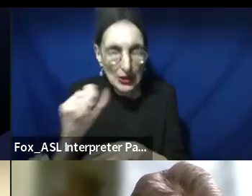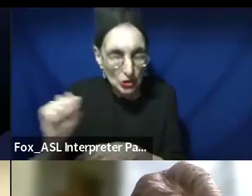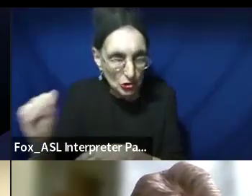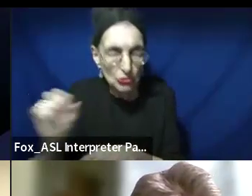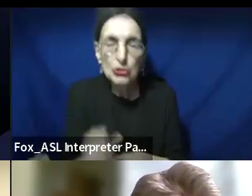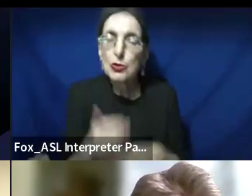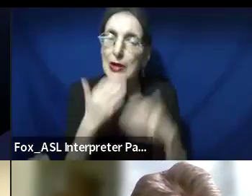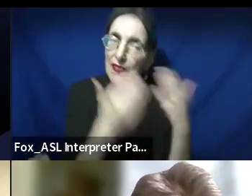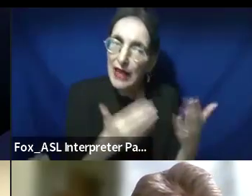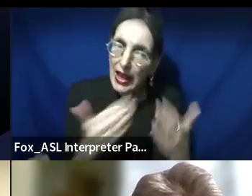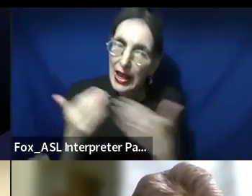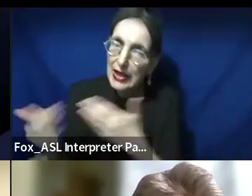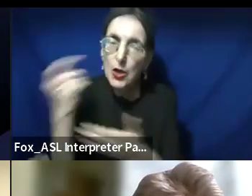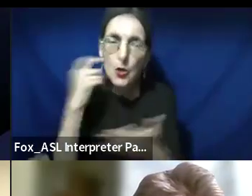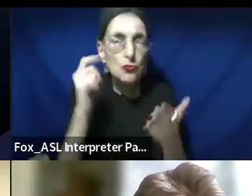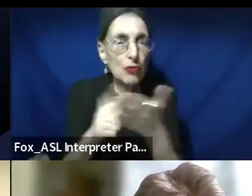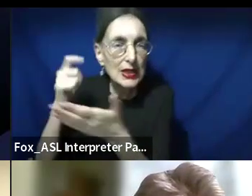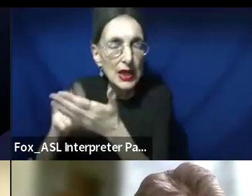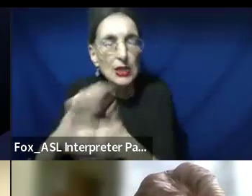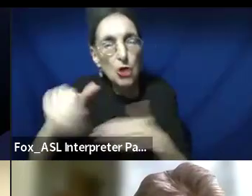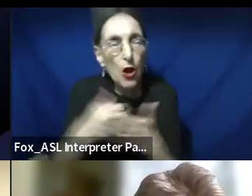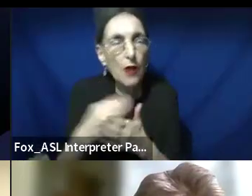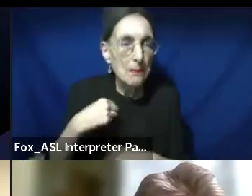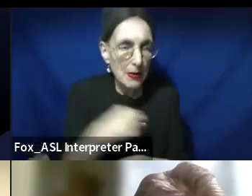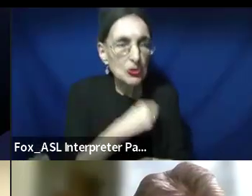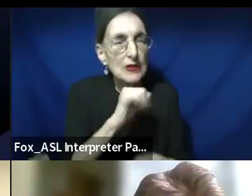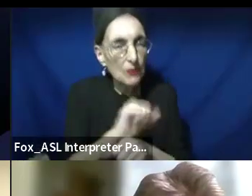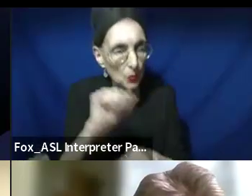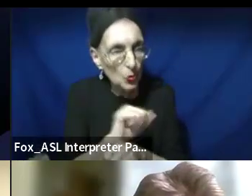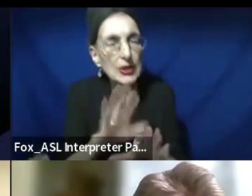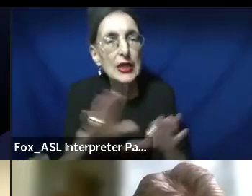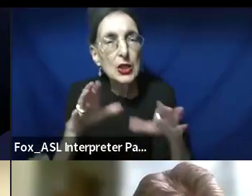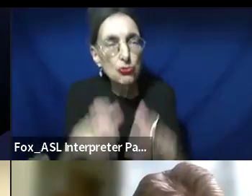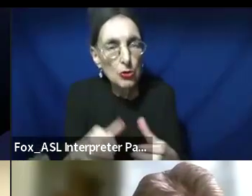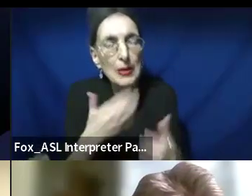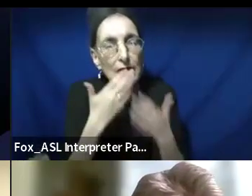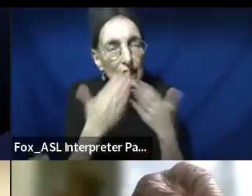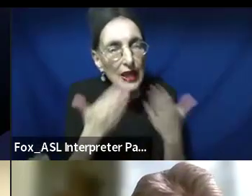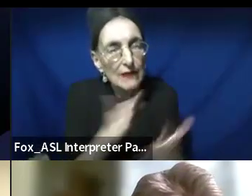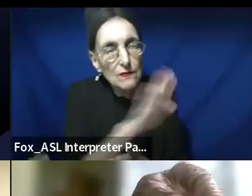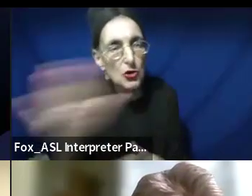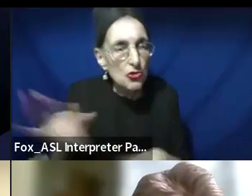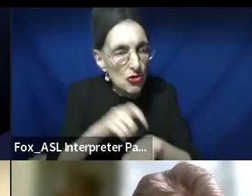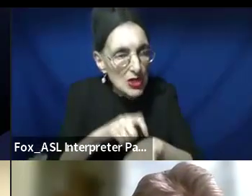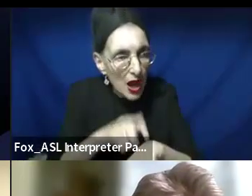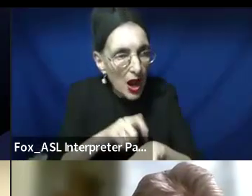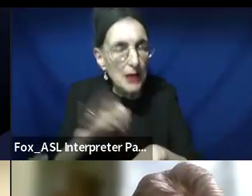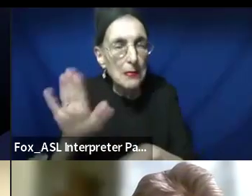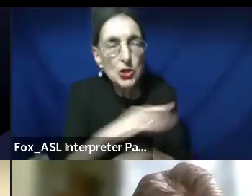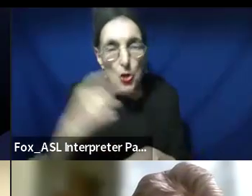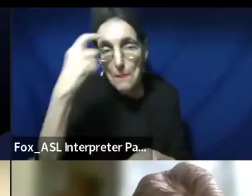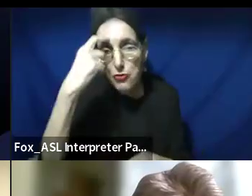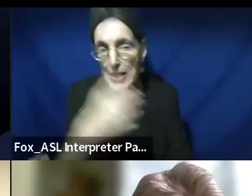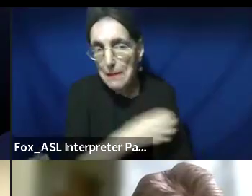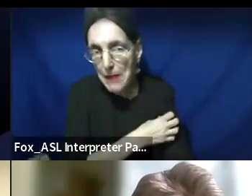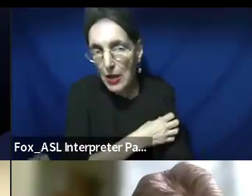Trail Access Working Group and thank them for all of their time and excellent brain power. And so this initiative and tonight